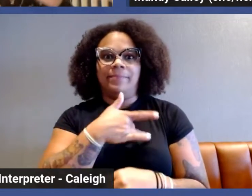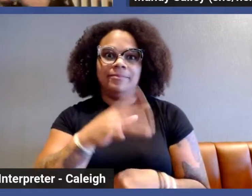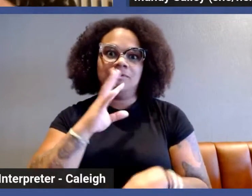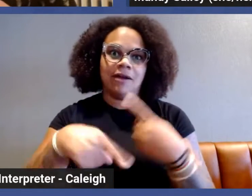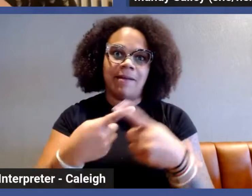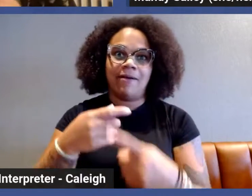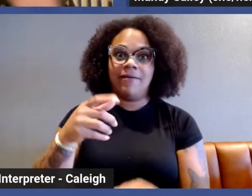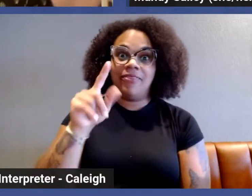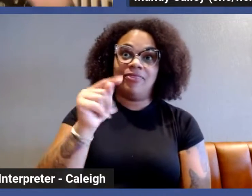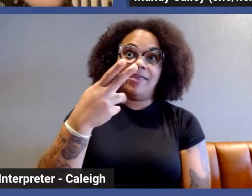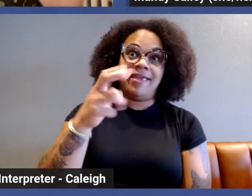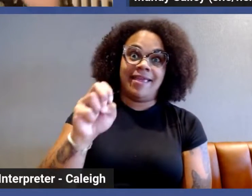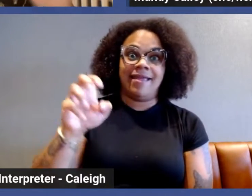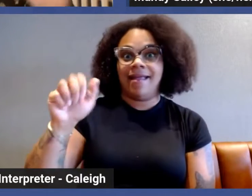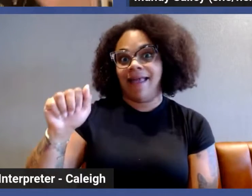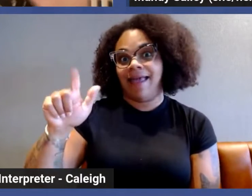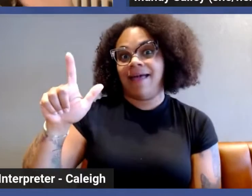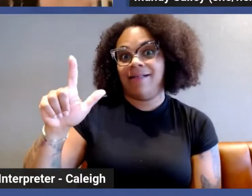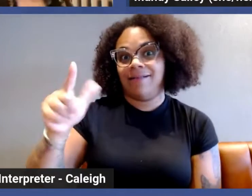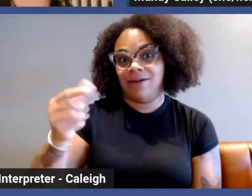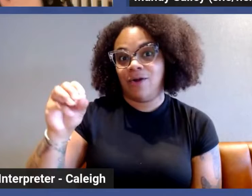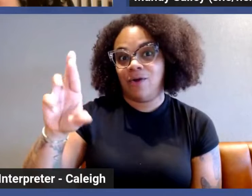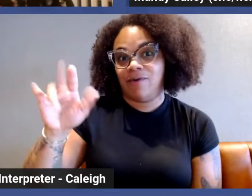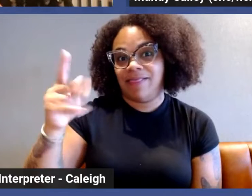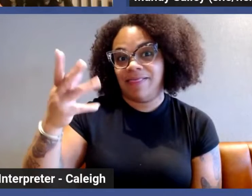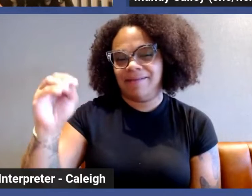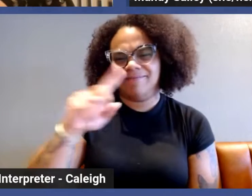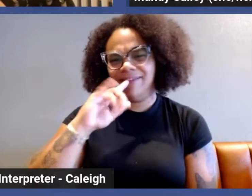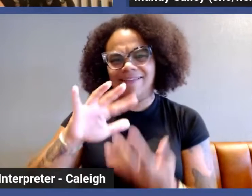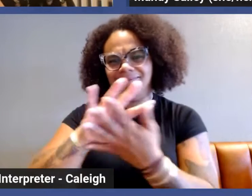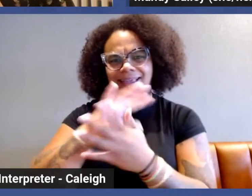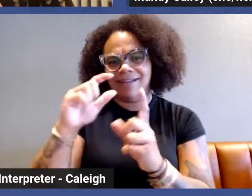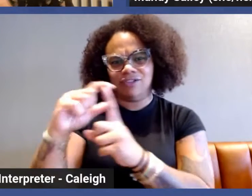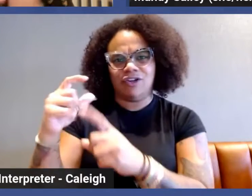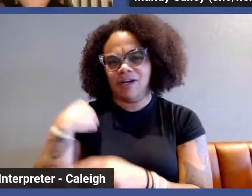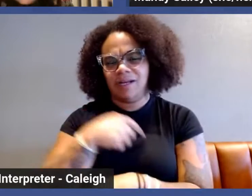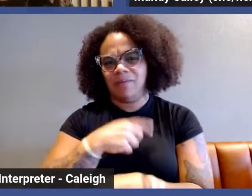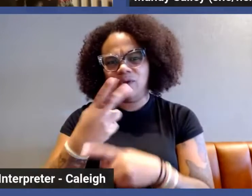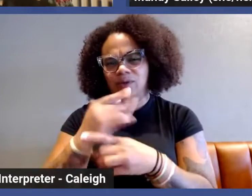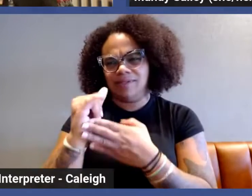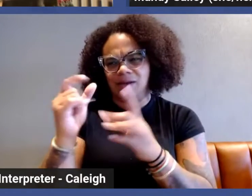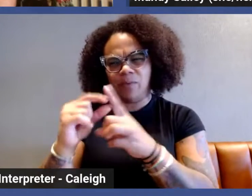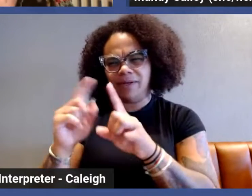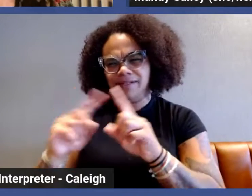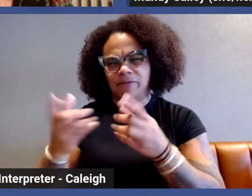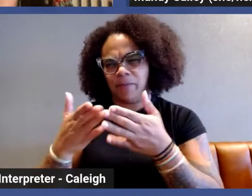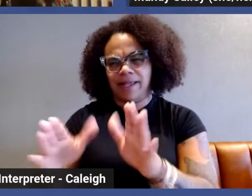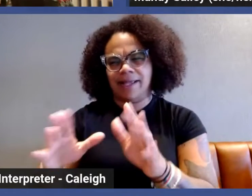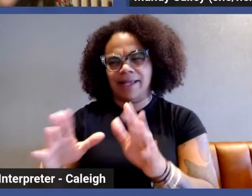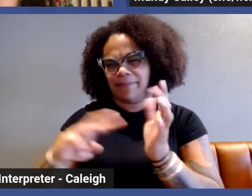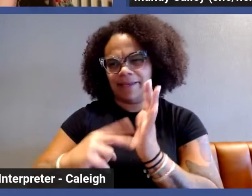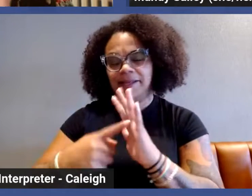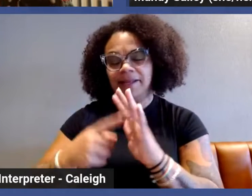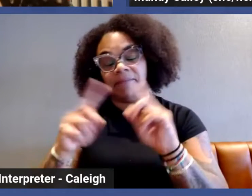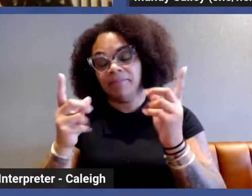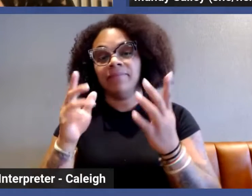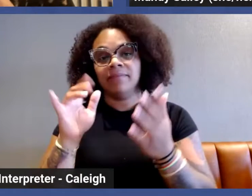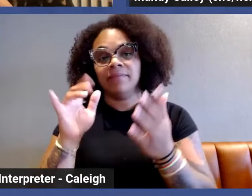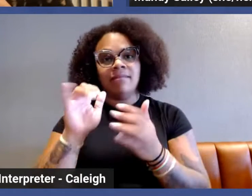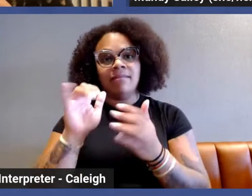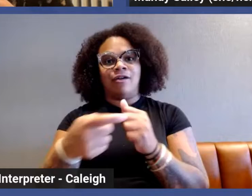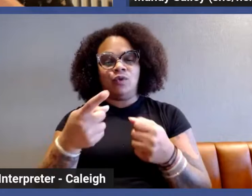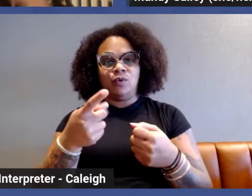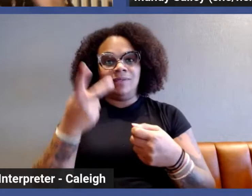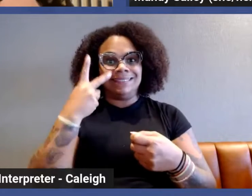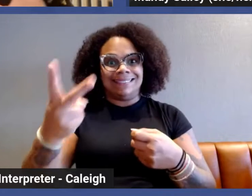vague term that gets used in a lot of different ways, but the way that the content you see in your feed and when you see it